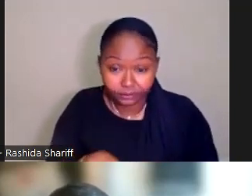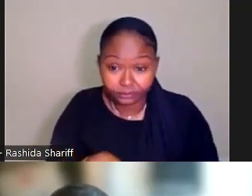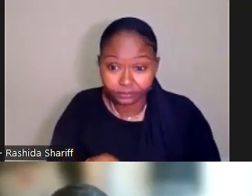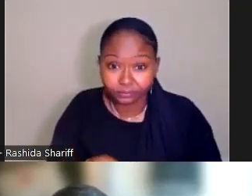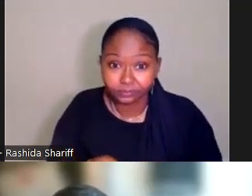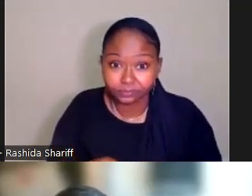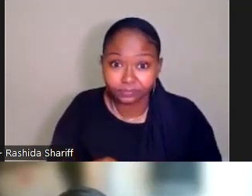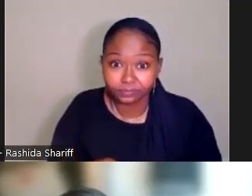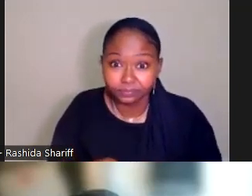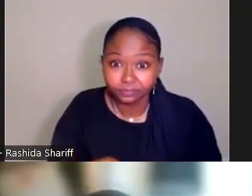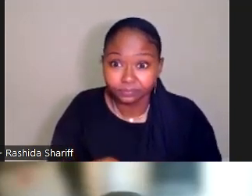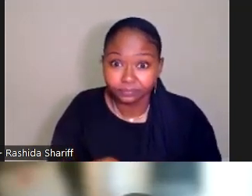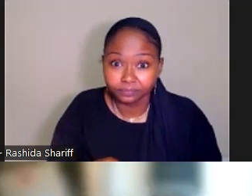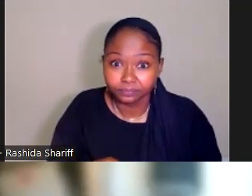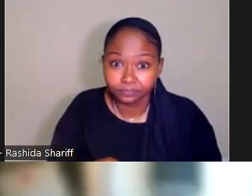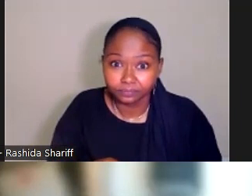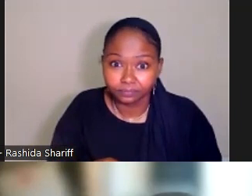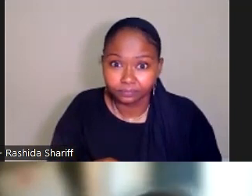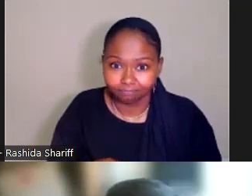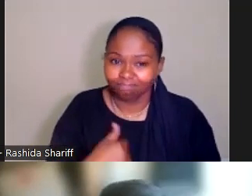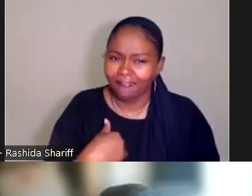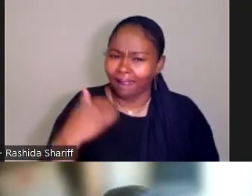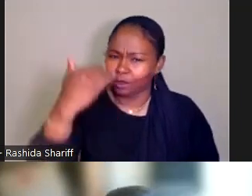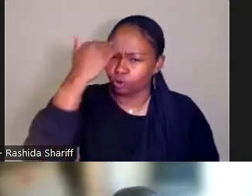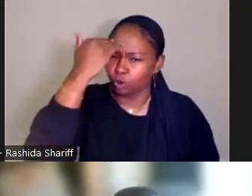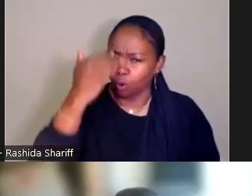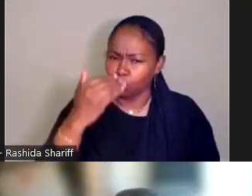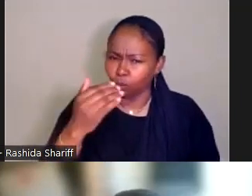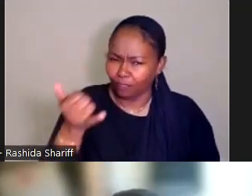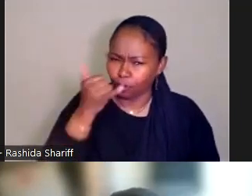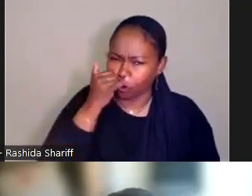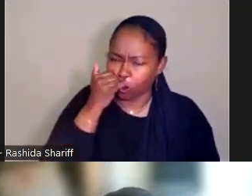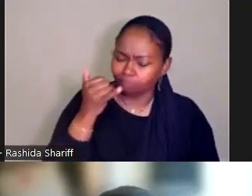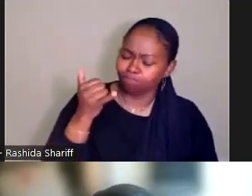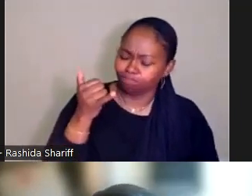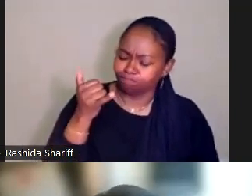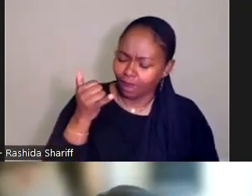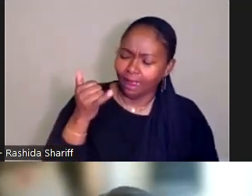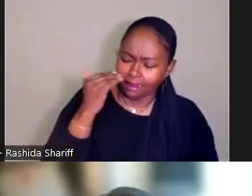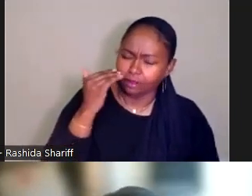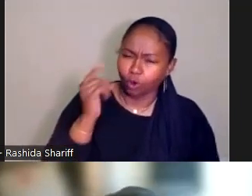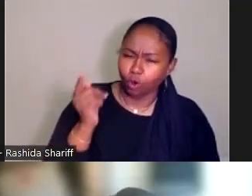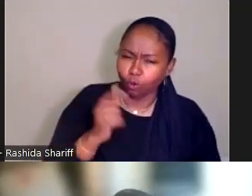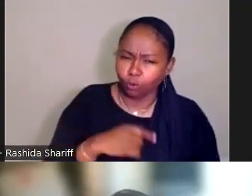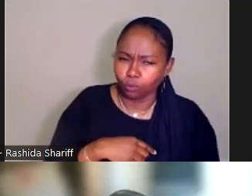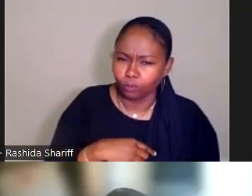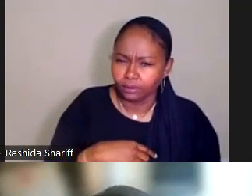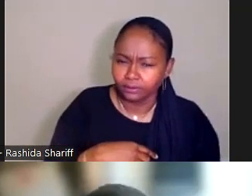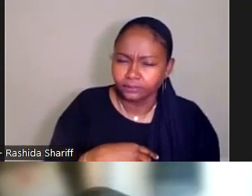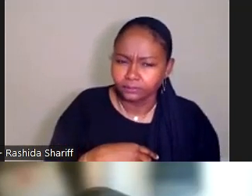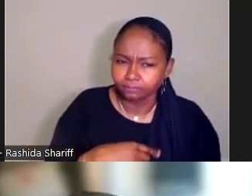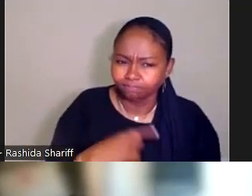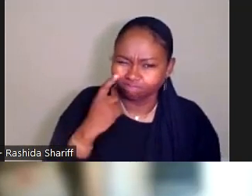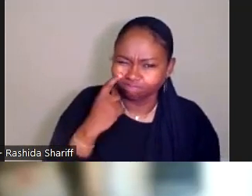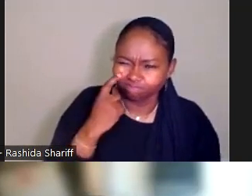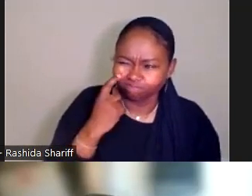How? I can detect a scammer when they're coming, you know, they make it possible rewards and stuff like